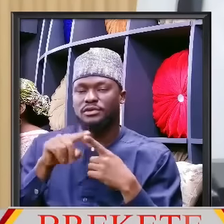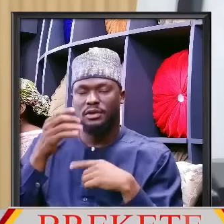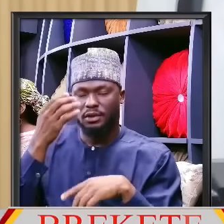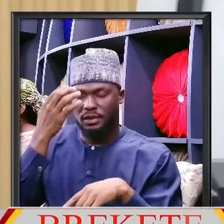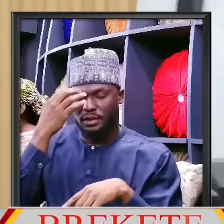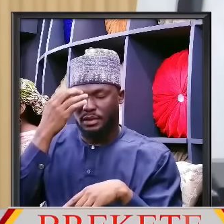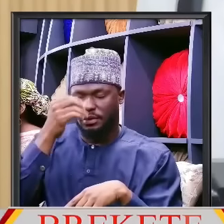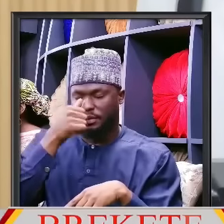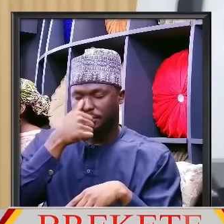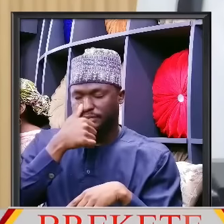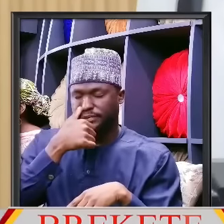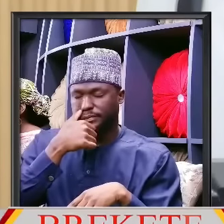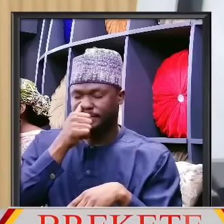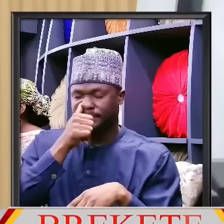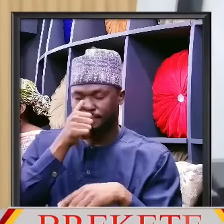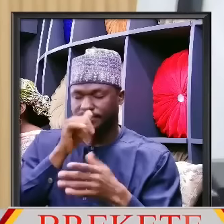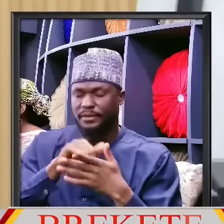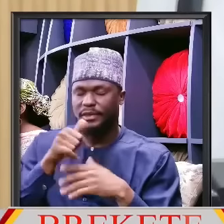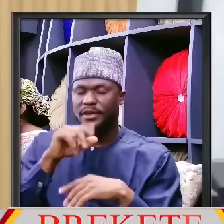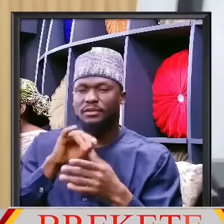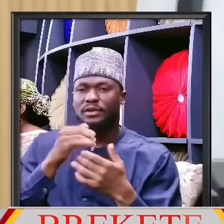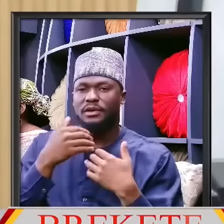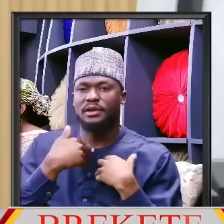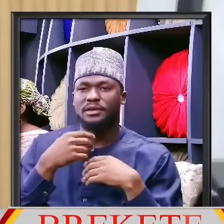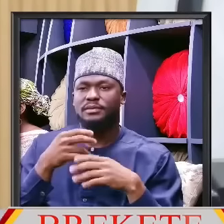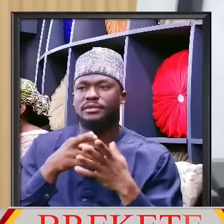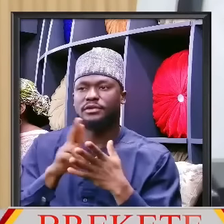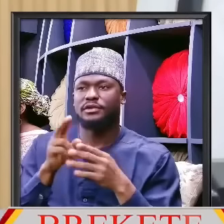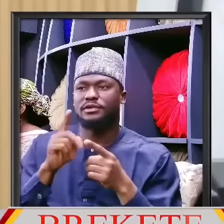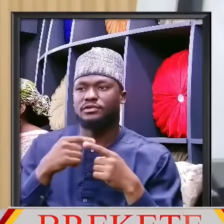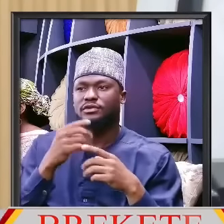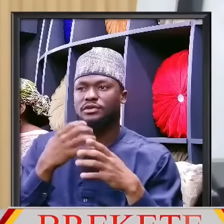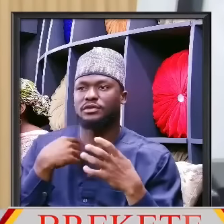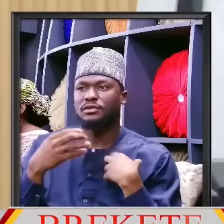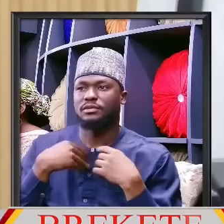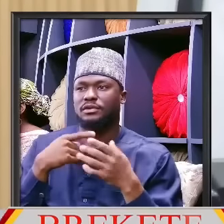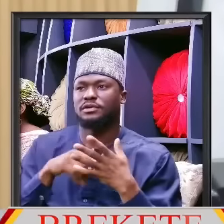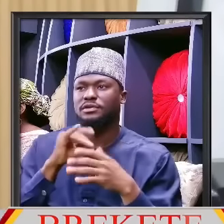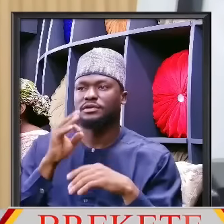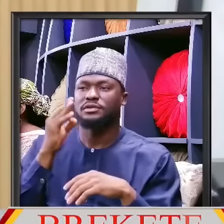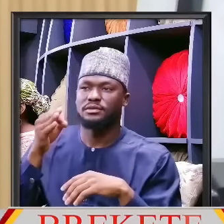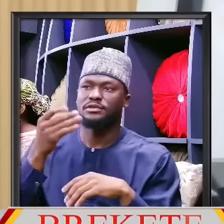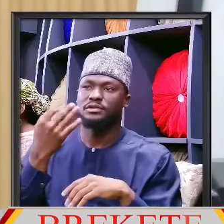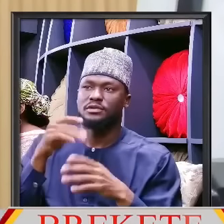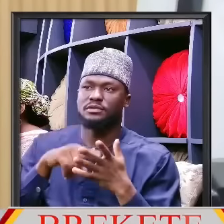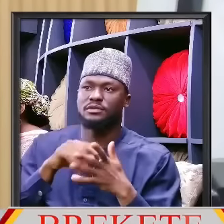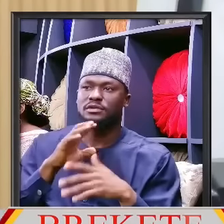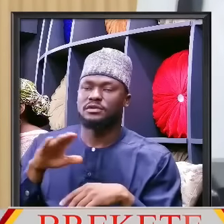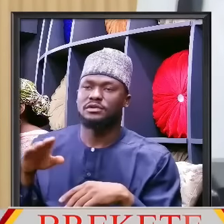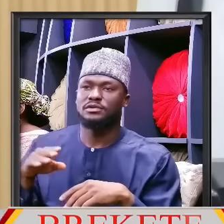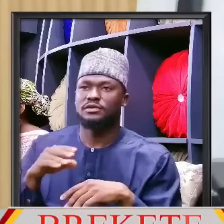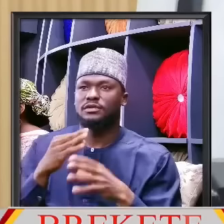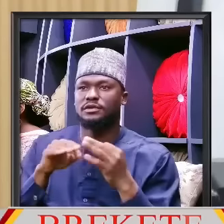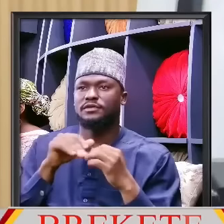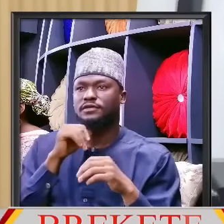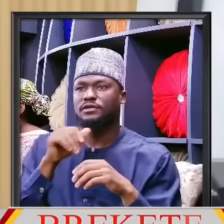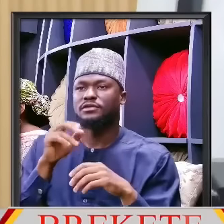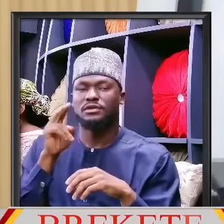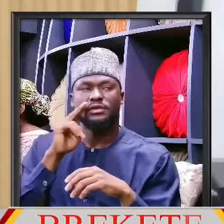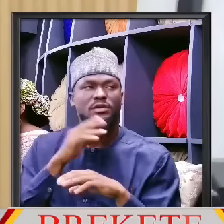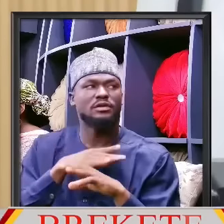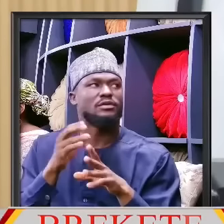say anybody get the right to lay complaints. Absolutely. This is not the future of these children. Even though we say